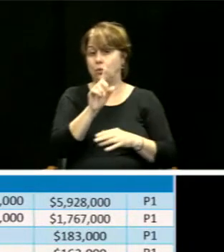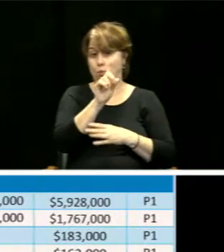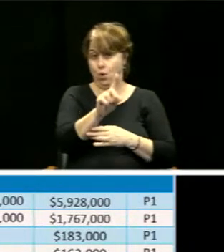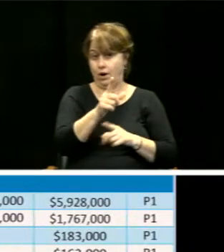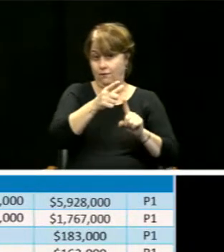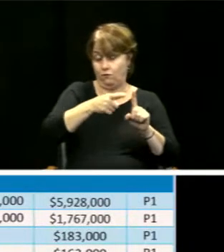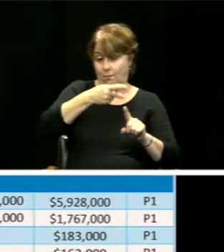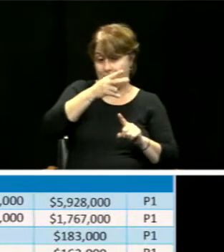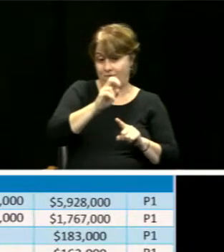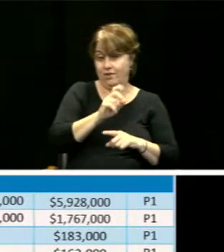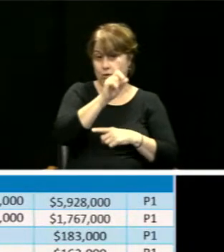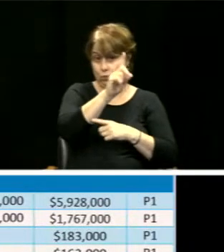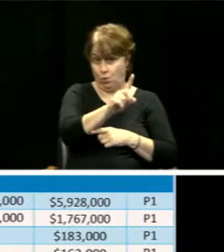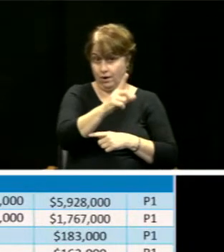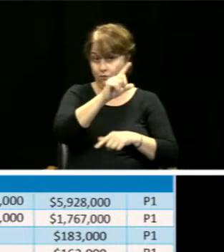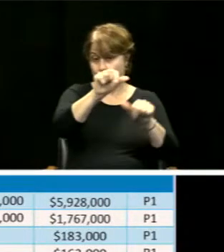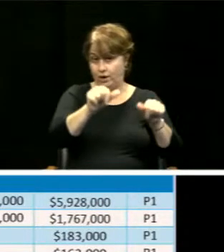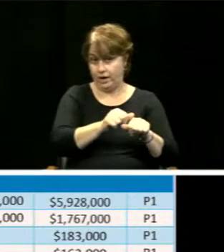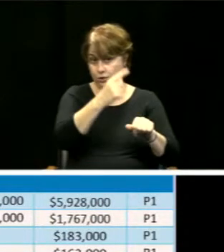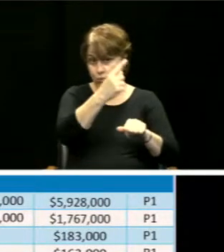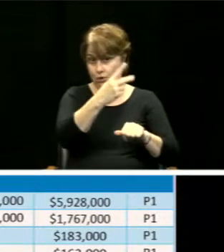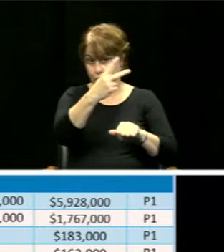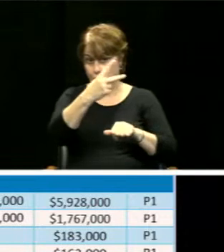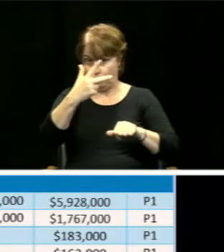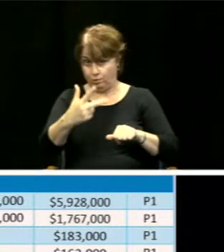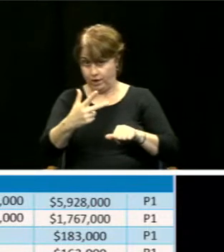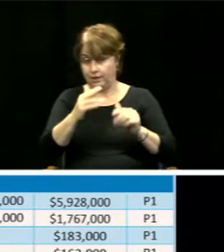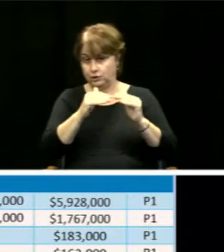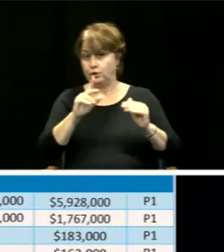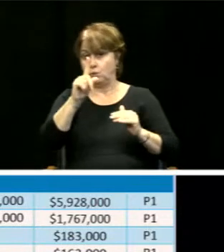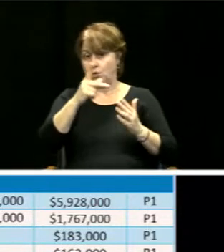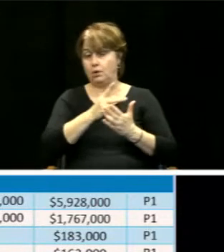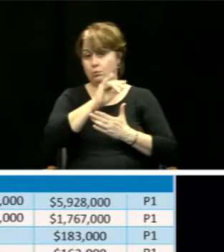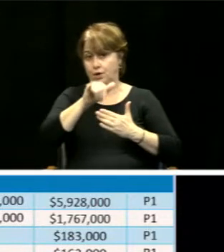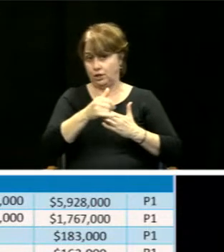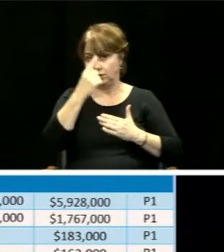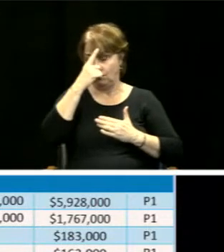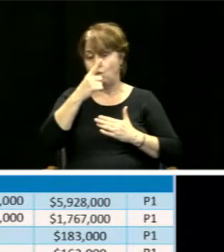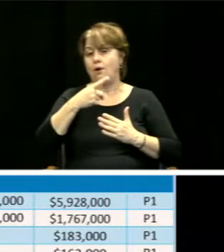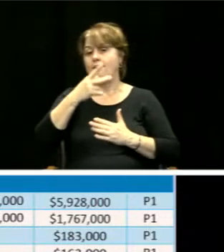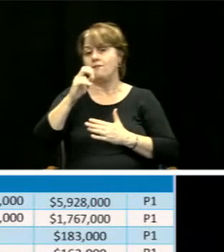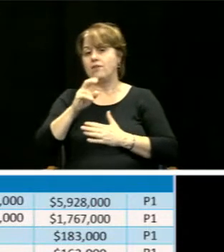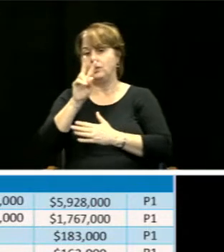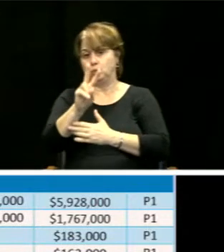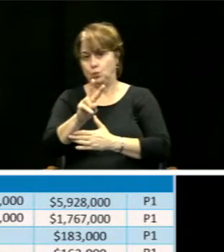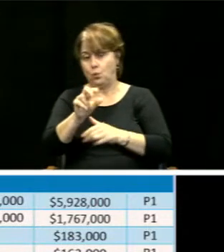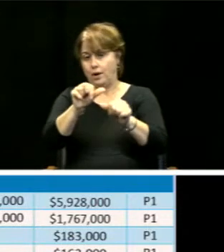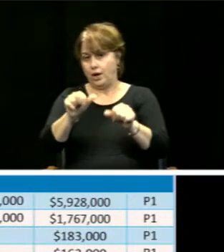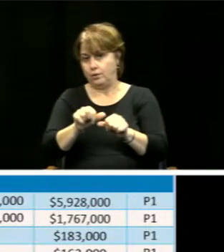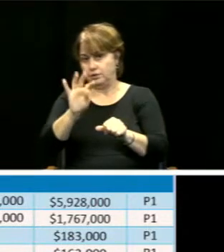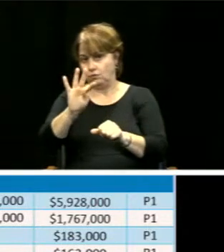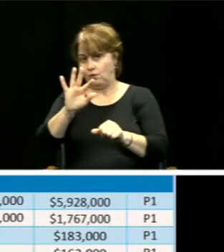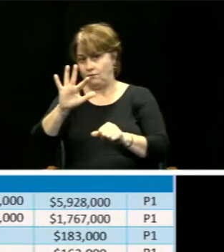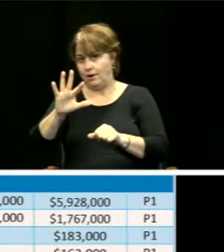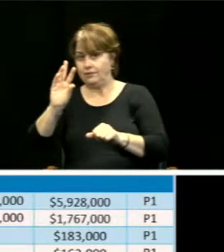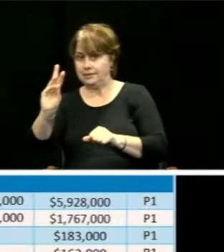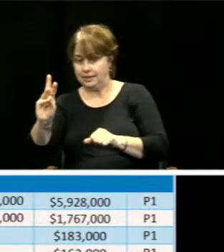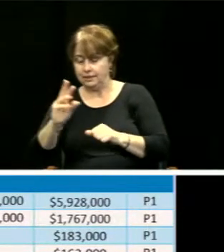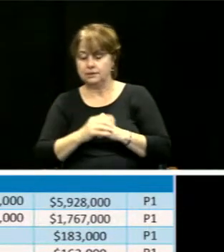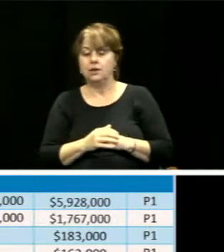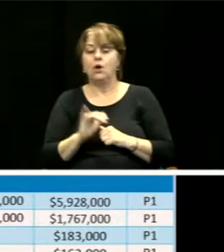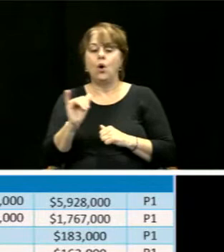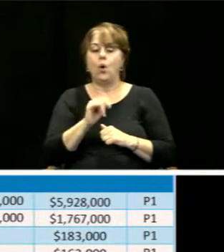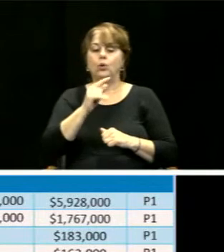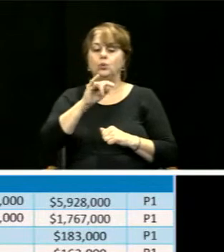phase 1 study for areas 1, 2, and 3, the tier 1 projects for the phase 2 study, which is areas 4, 5, and 6, as well as the